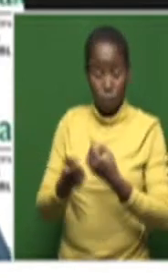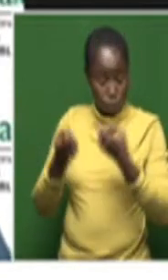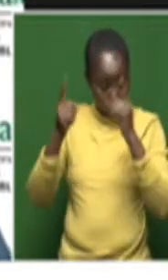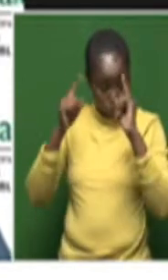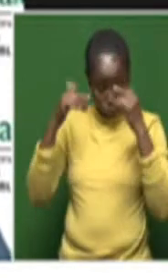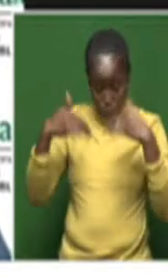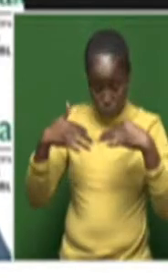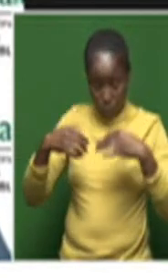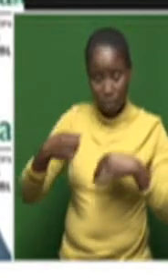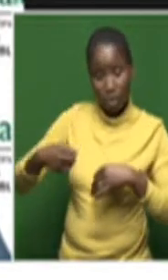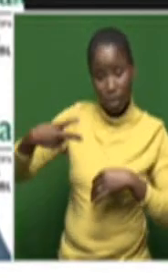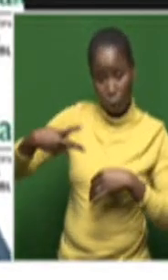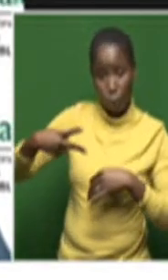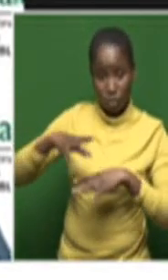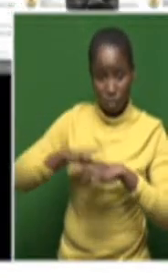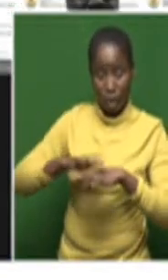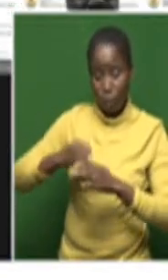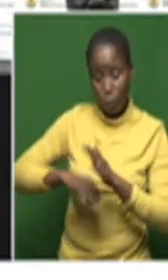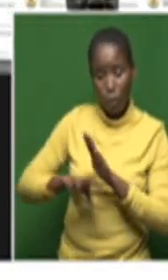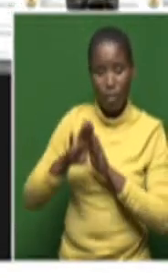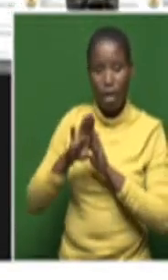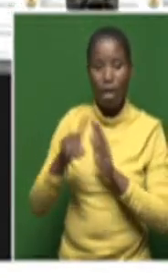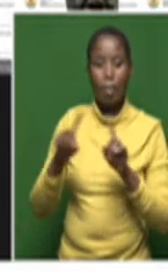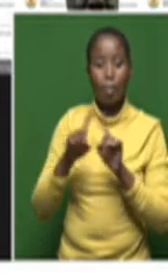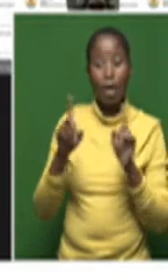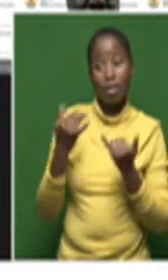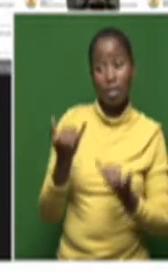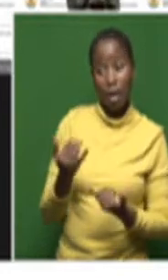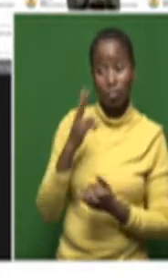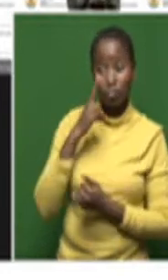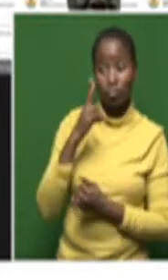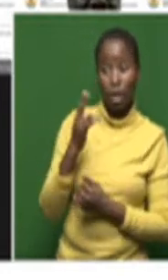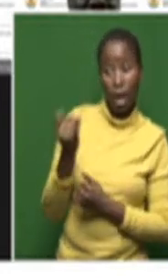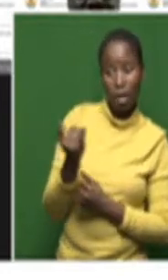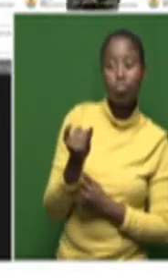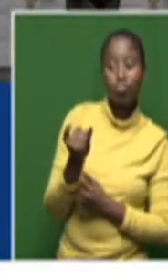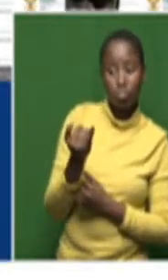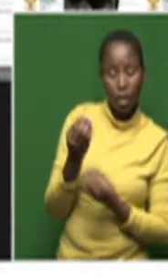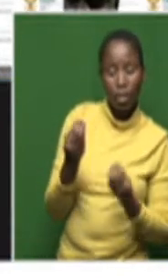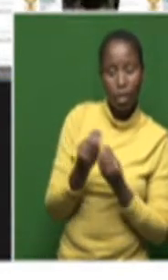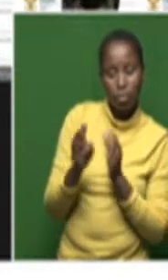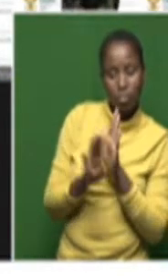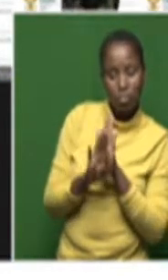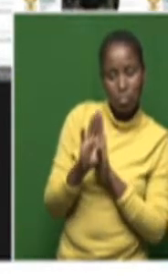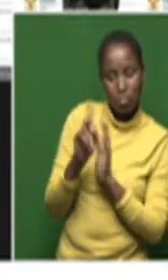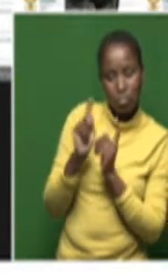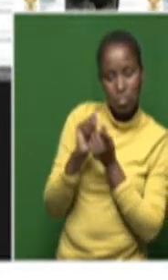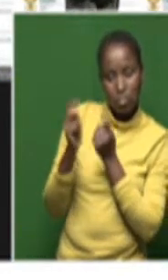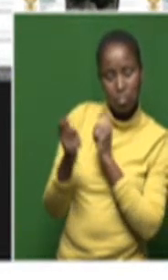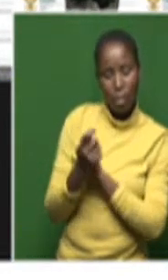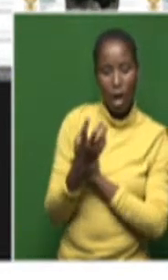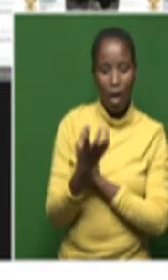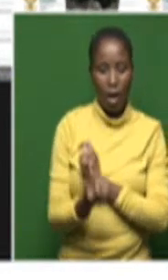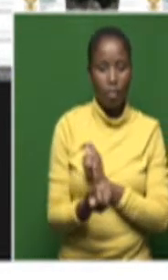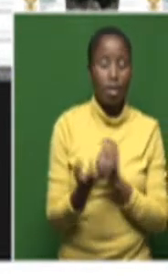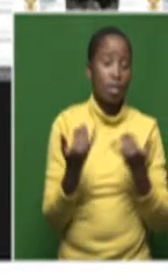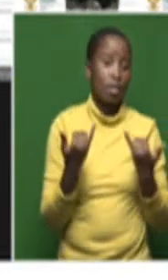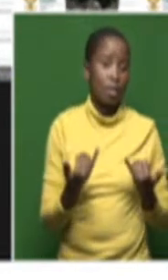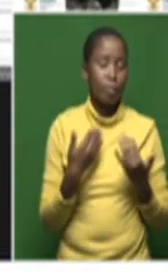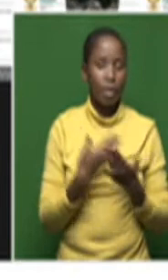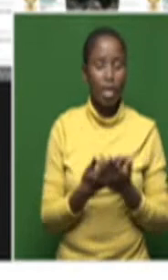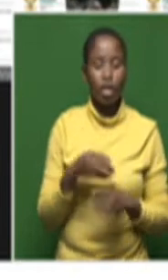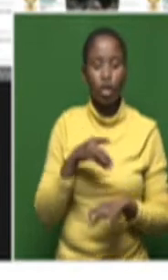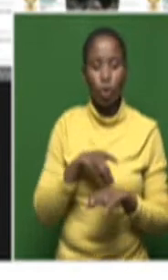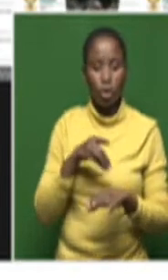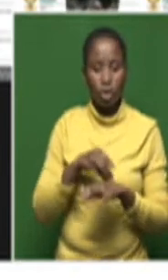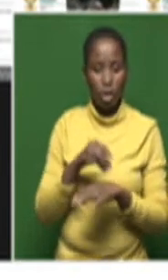wave, but now it seems they've managed to turn things around. Today, we are going to allow Dr. Wagner